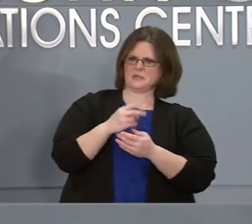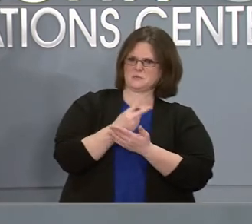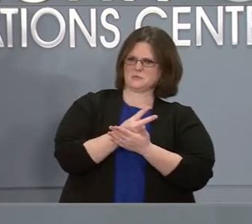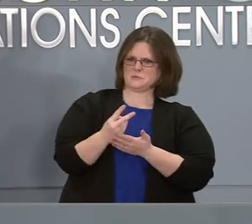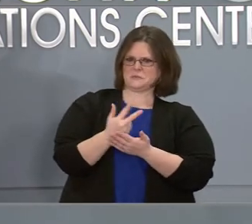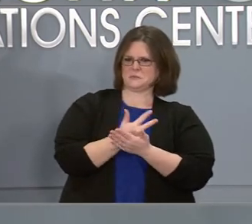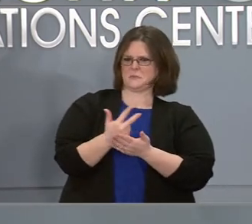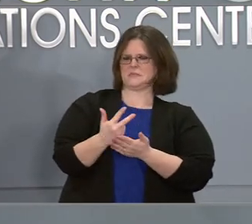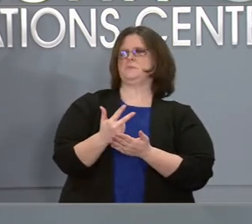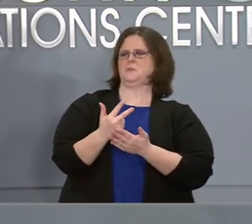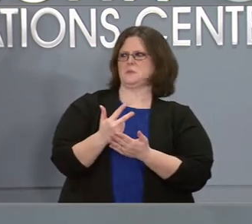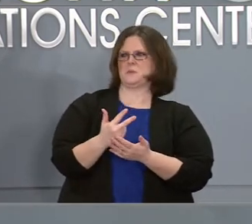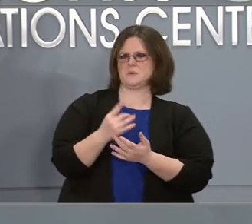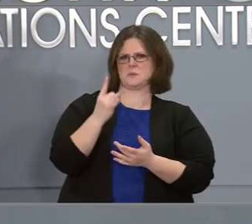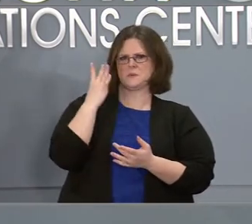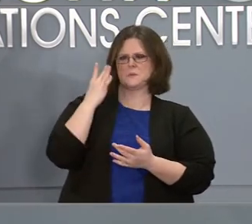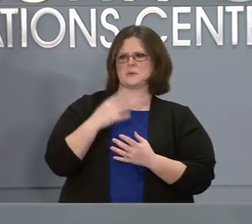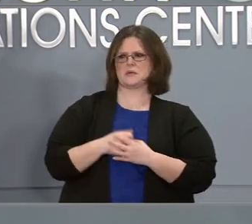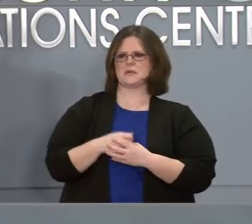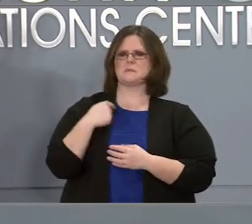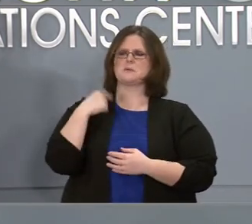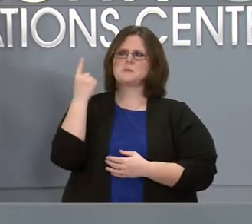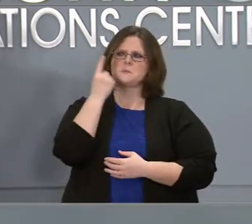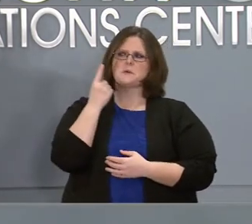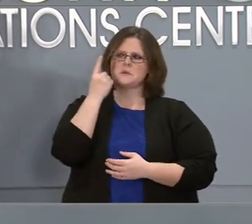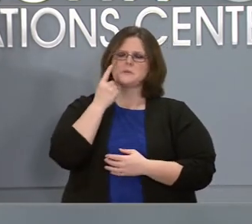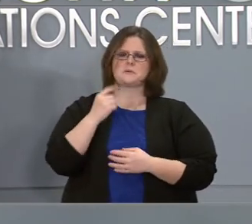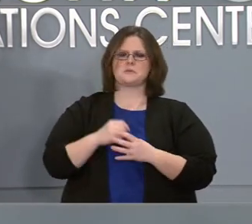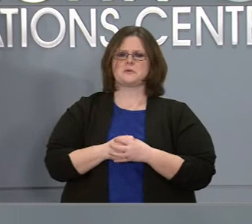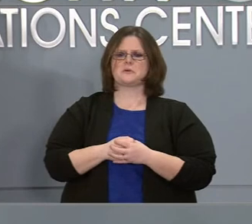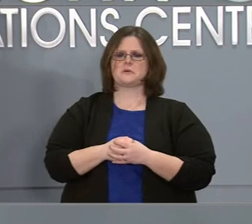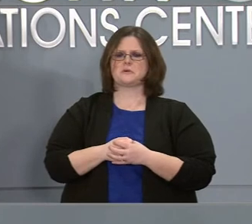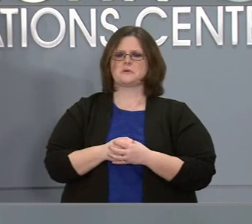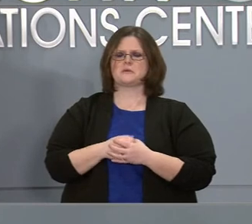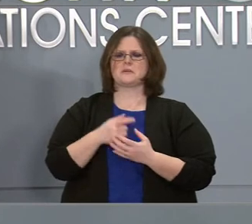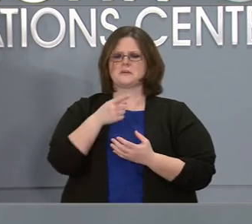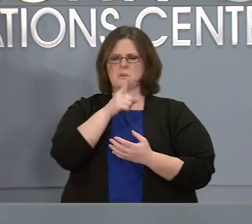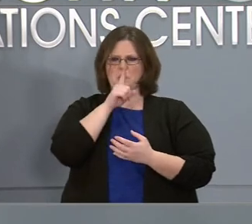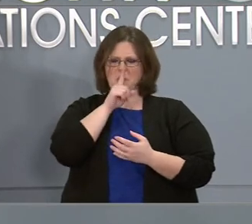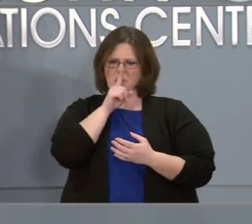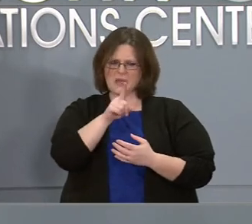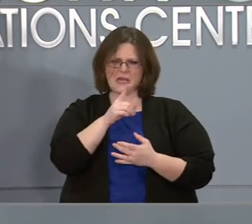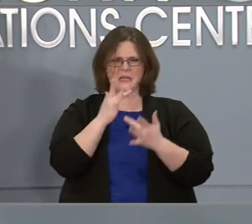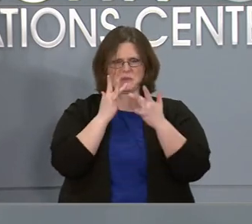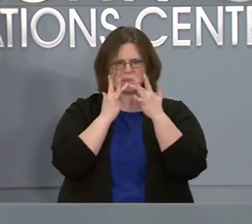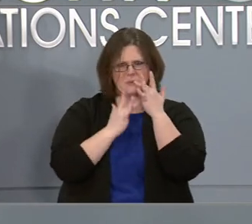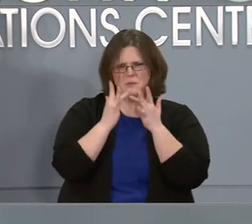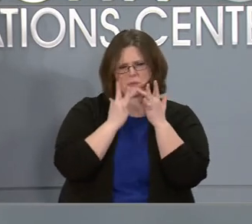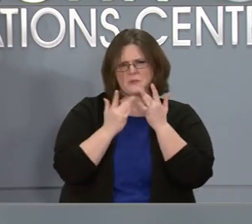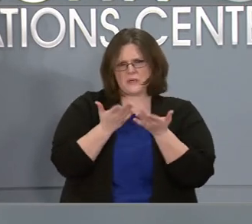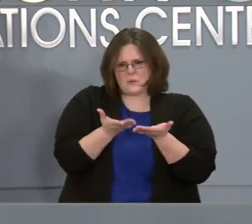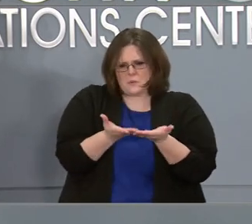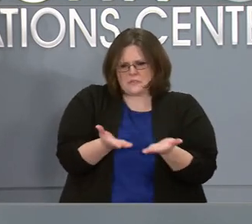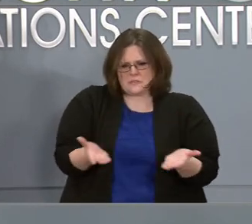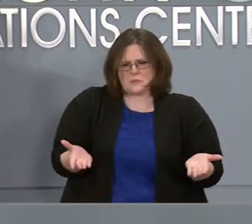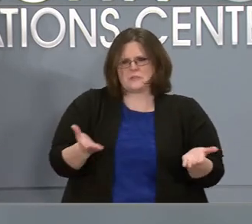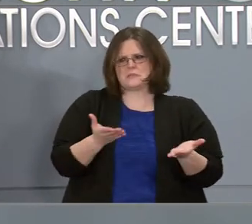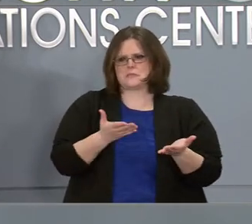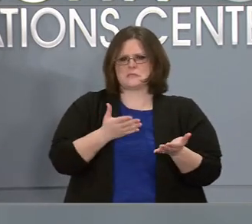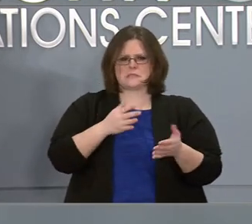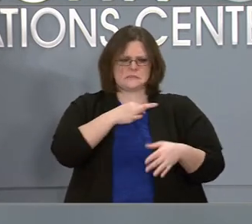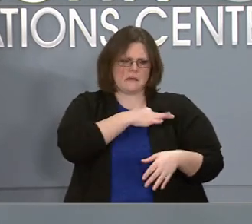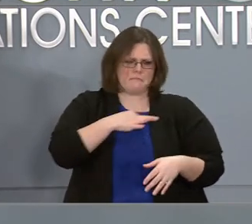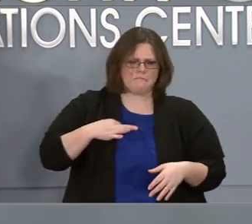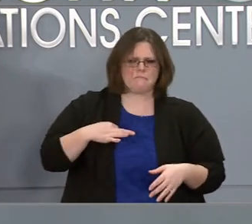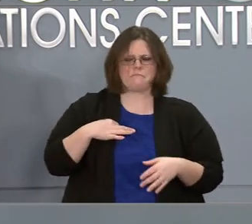it's a trend that might appear to tax resources in terms of dealing with the